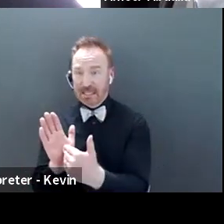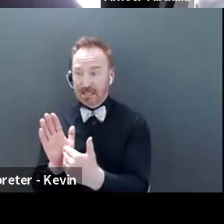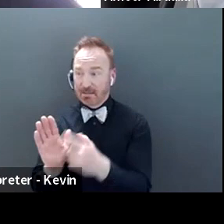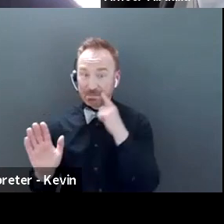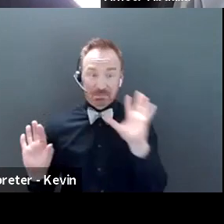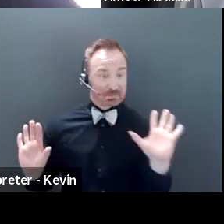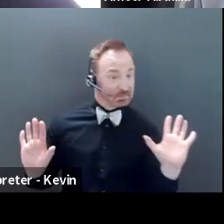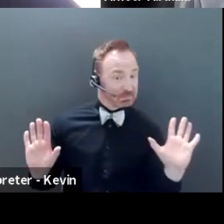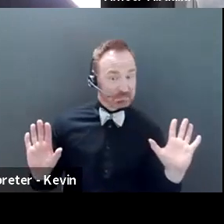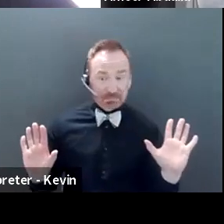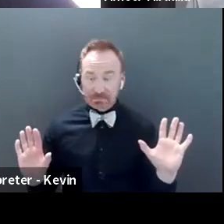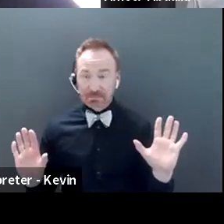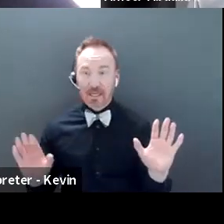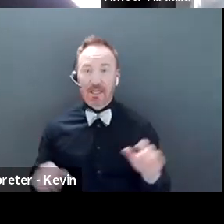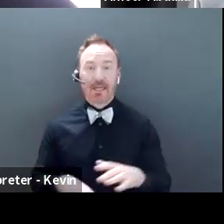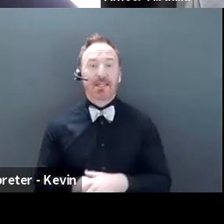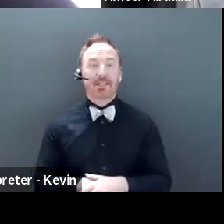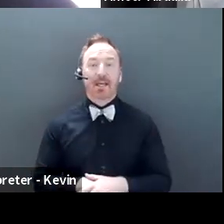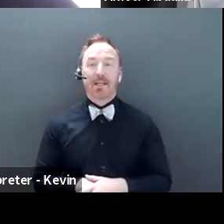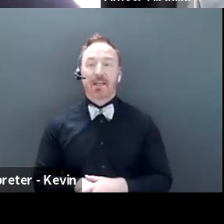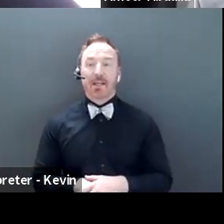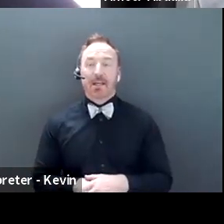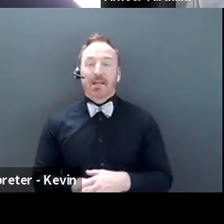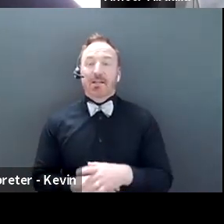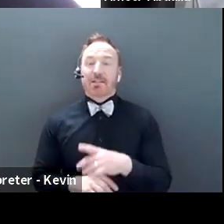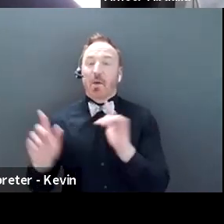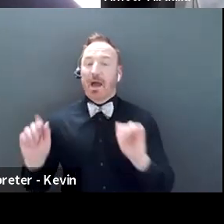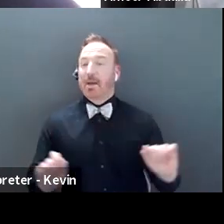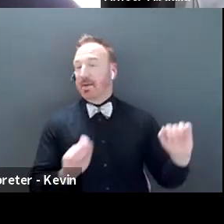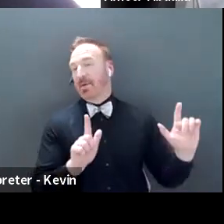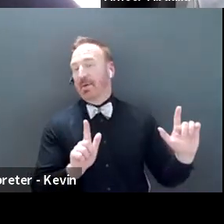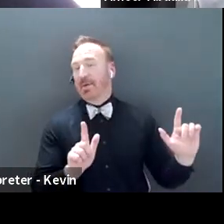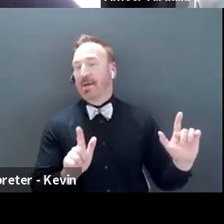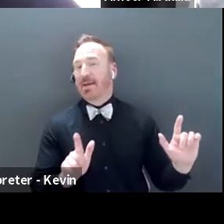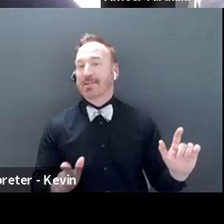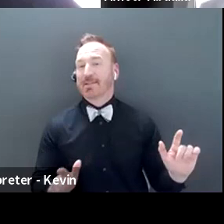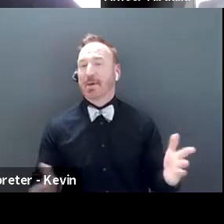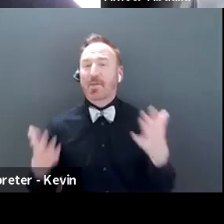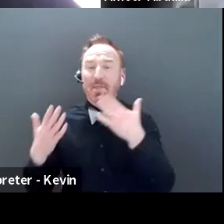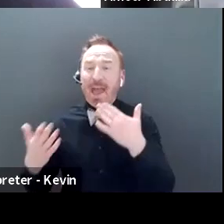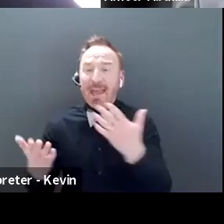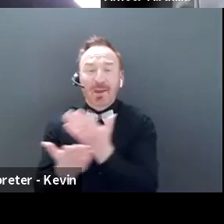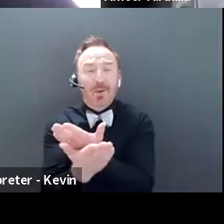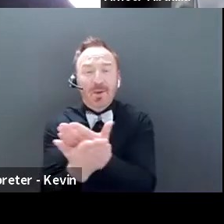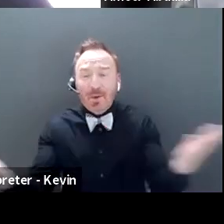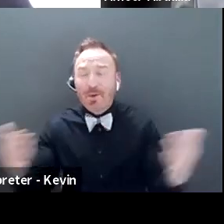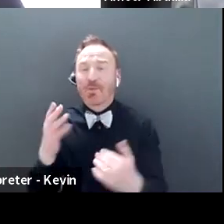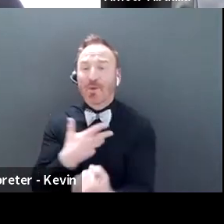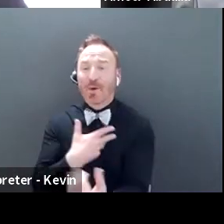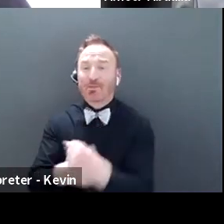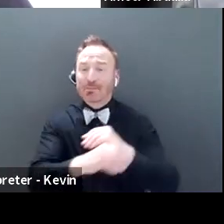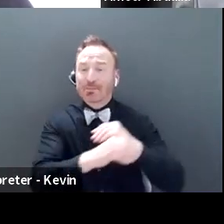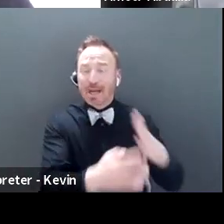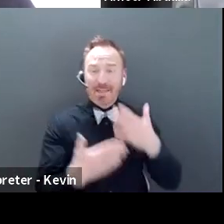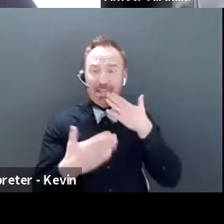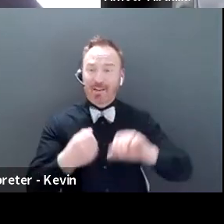so. So I'm just going to share my screen again at the end. So thank you very much, everybody, for coming. Thank you again to our